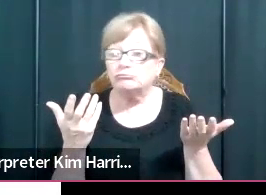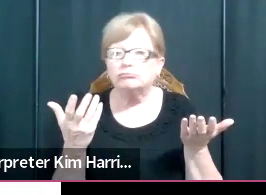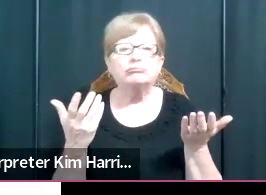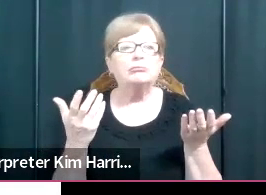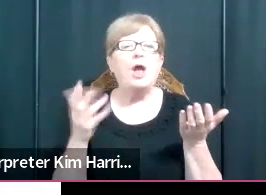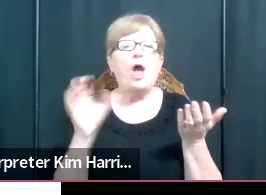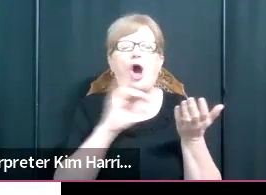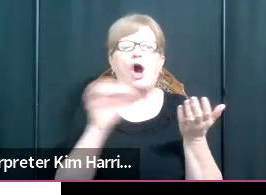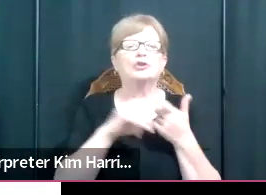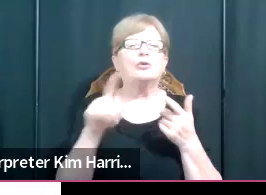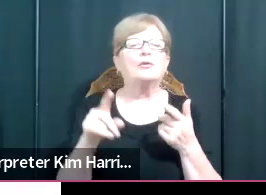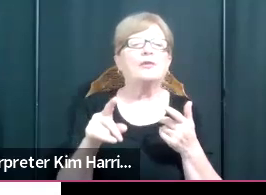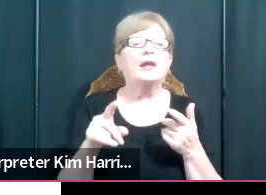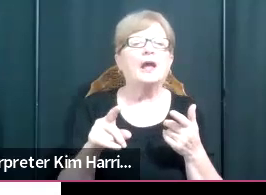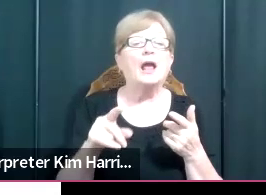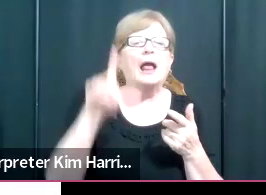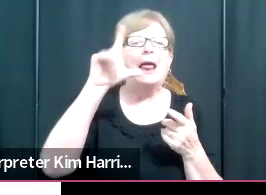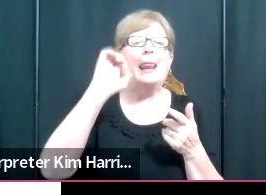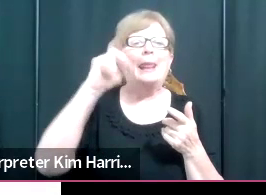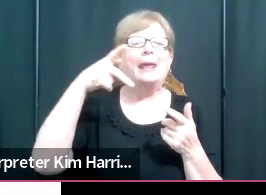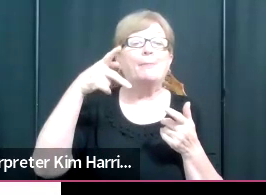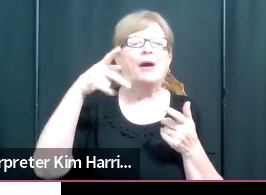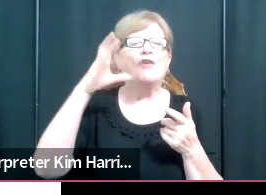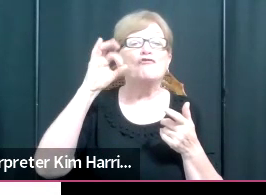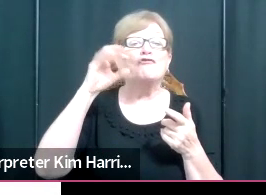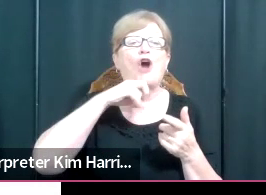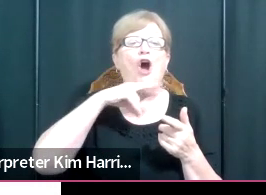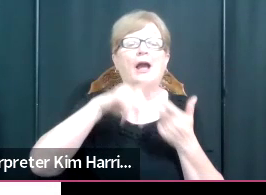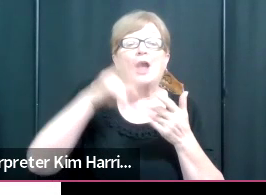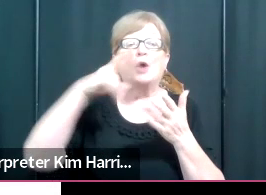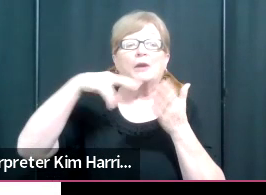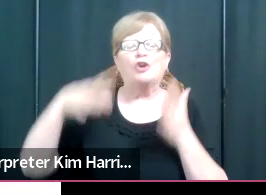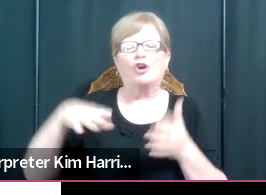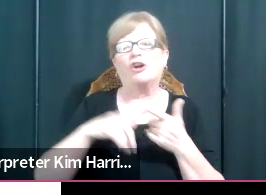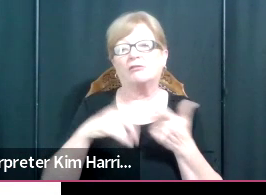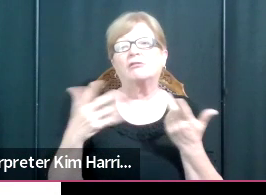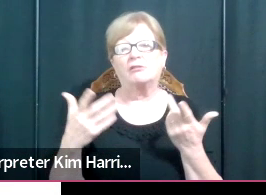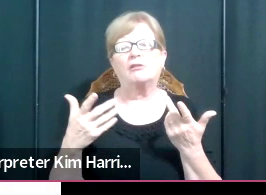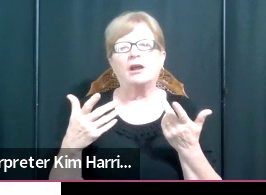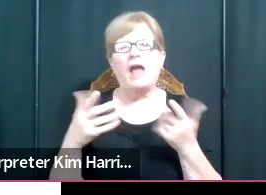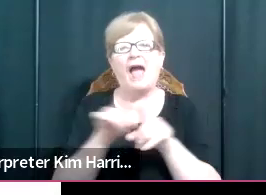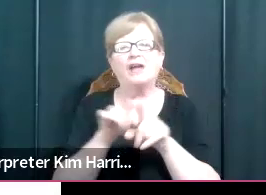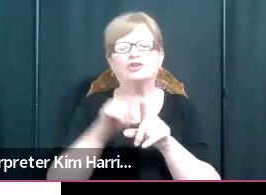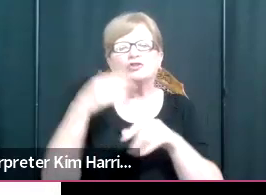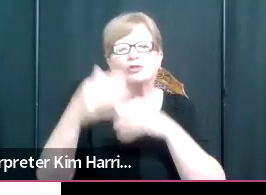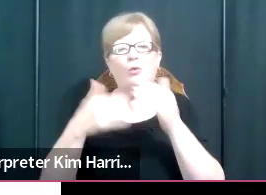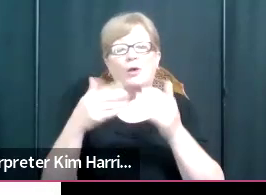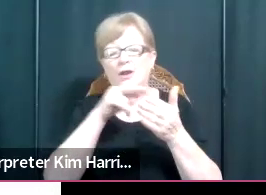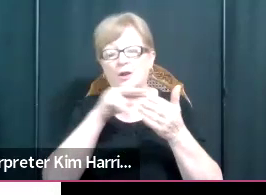There's the Leapfrog reader, which is more for emergent readers. And again, we'll read text to you as you're moving it across the